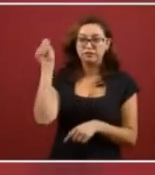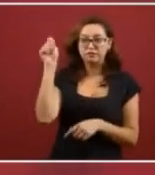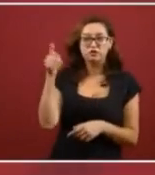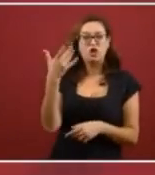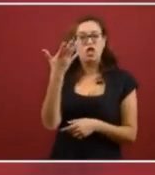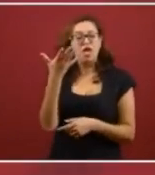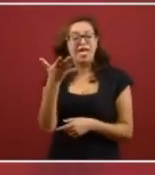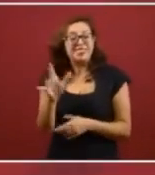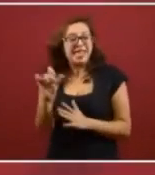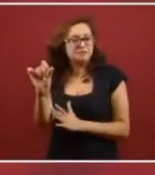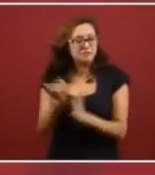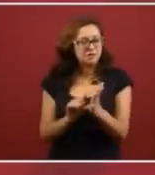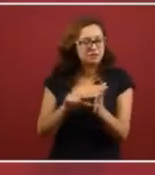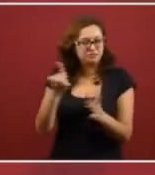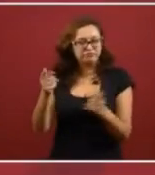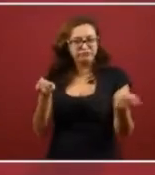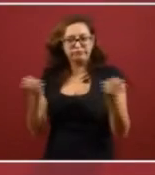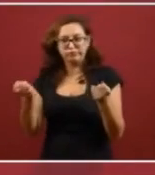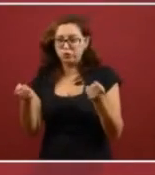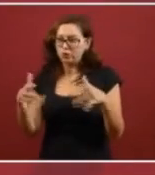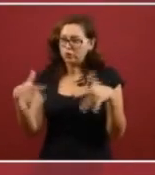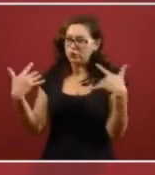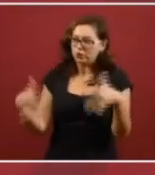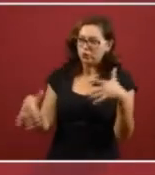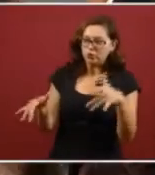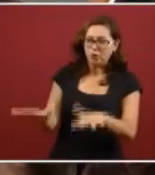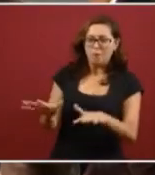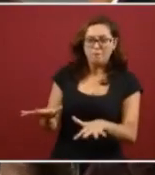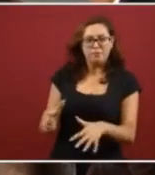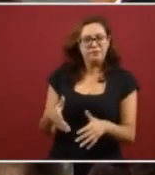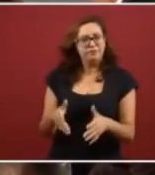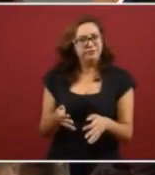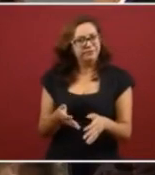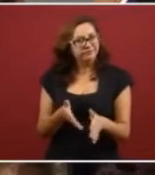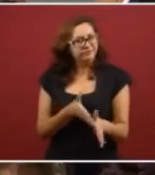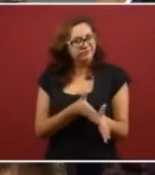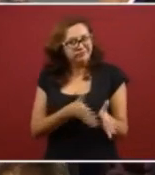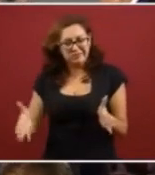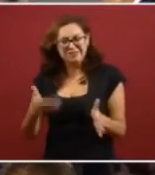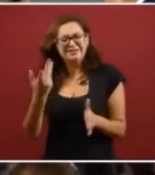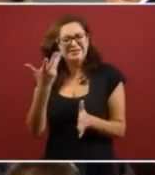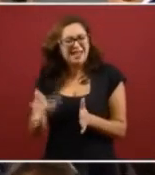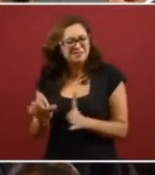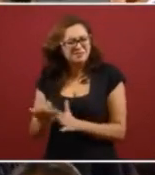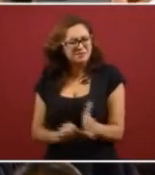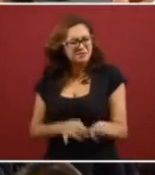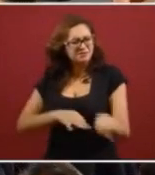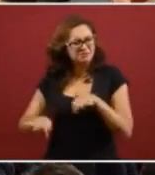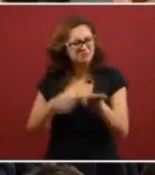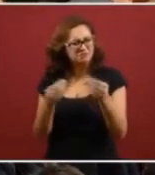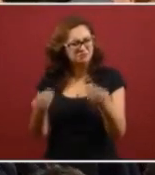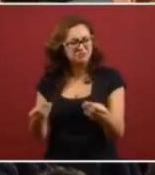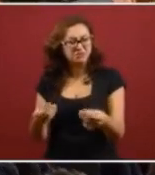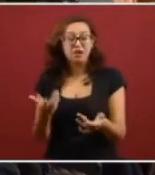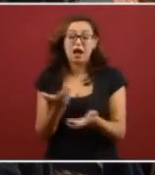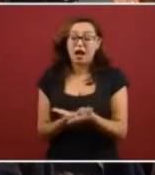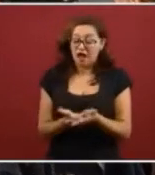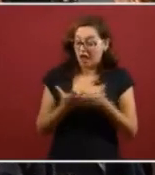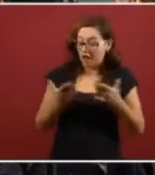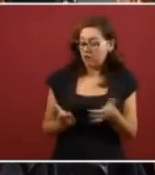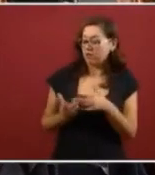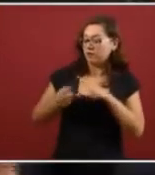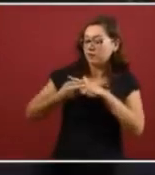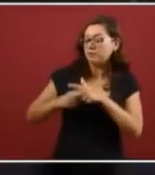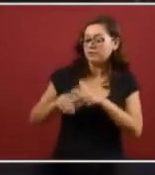most admire. Entonces, estamos en eso. So we're I'm dealing with las this diferencias with